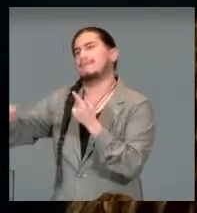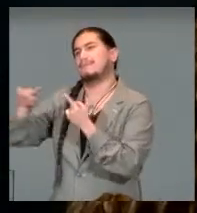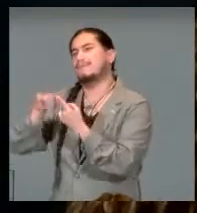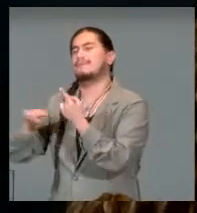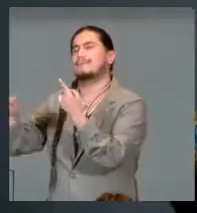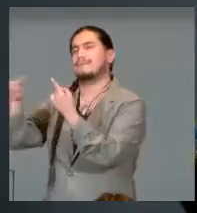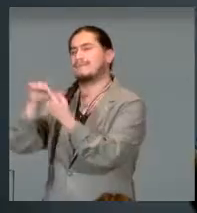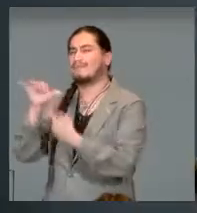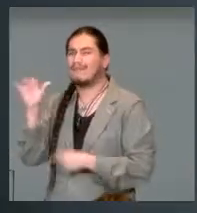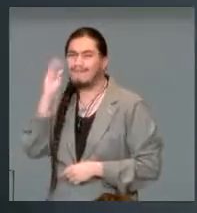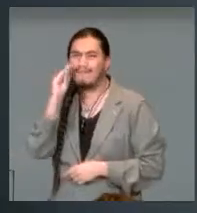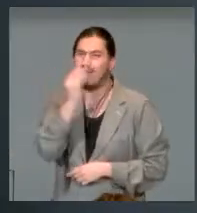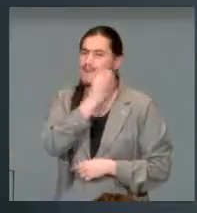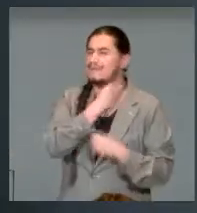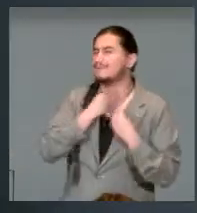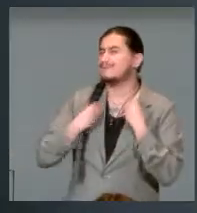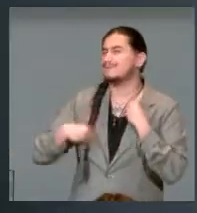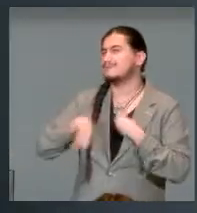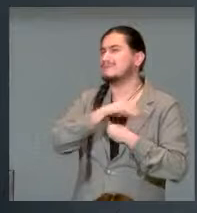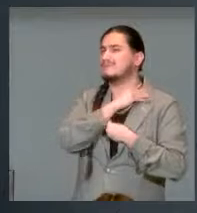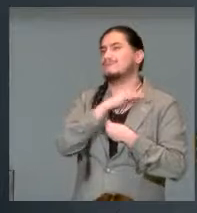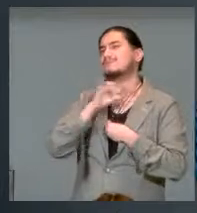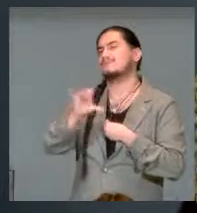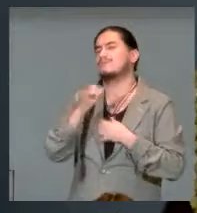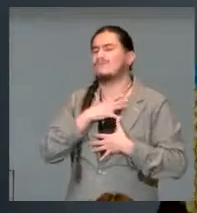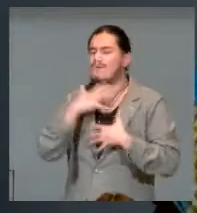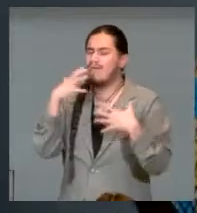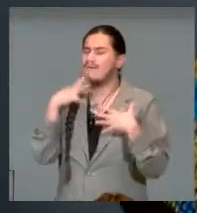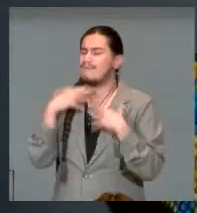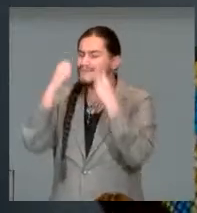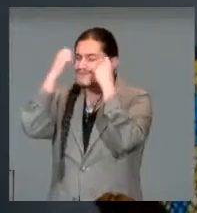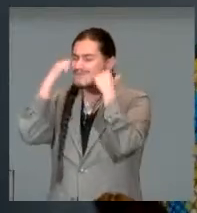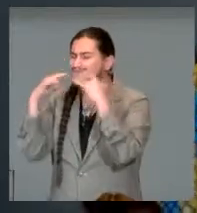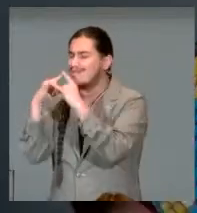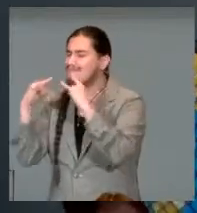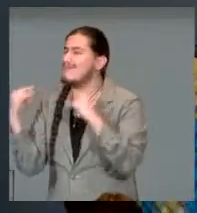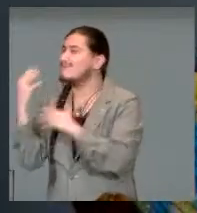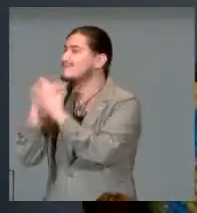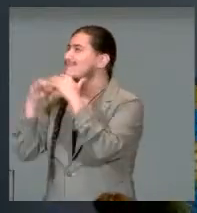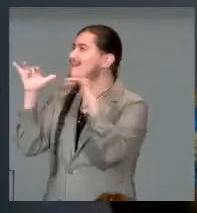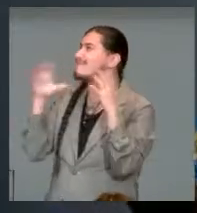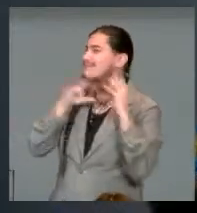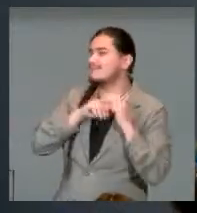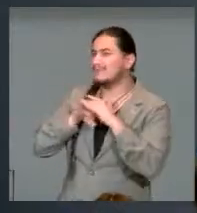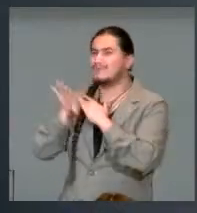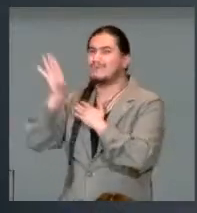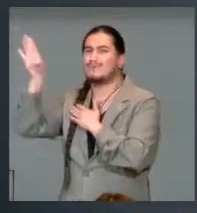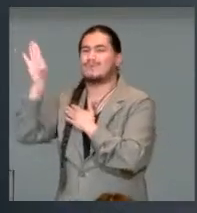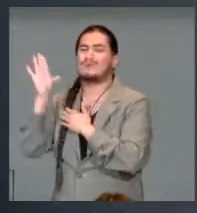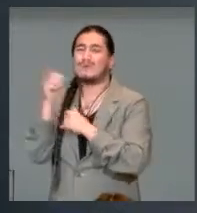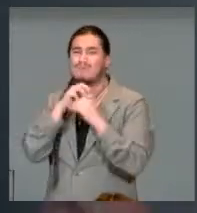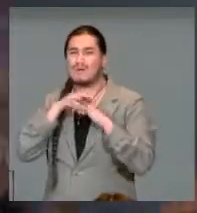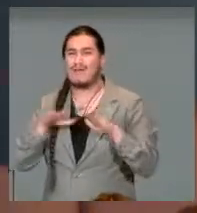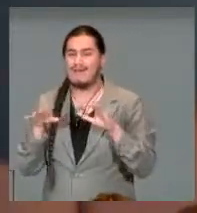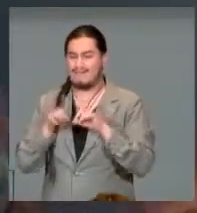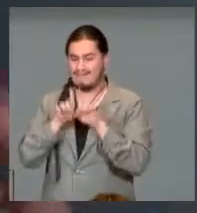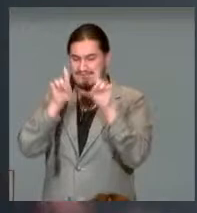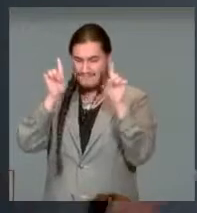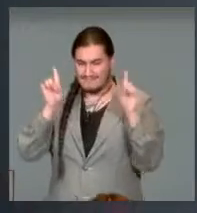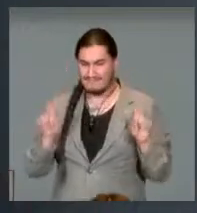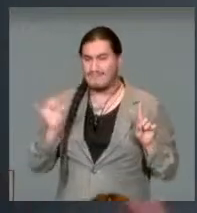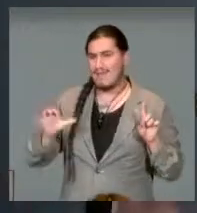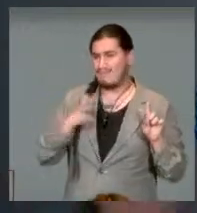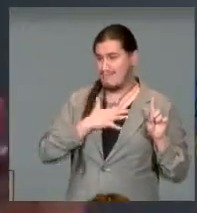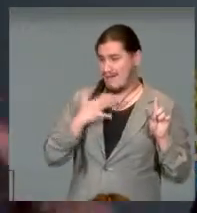neck. The breath is a sweat lodge in heaven. The breath is a doppelganger asking, is that